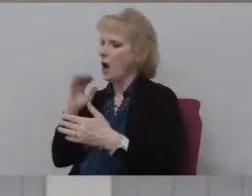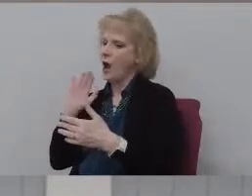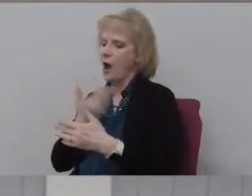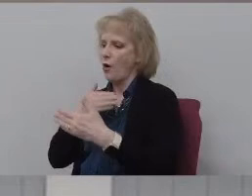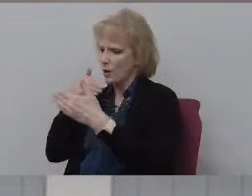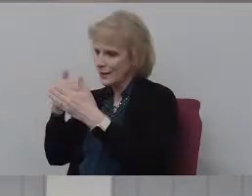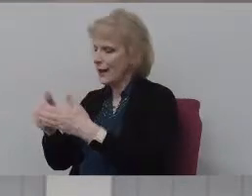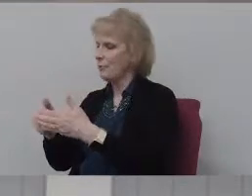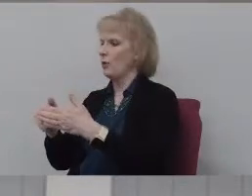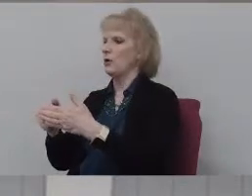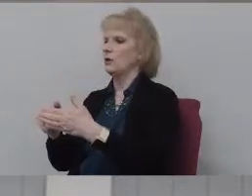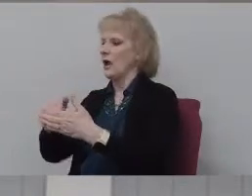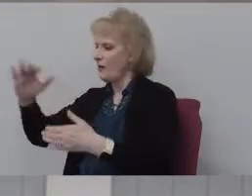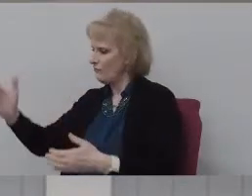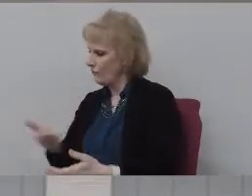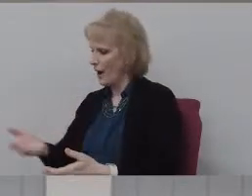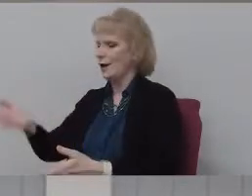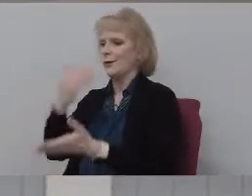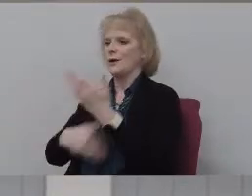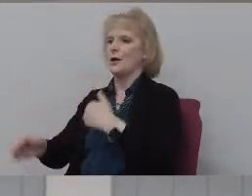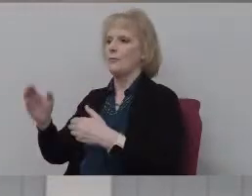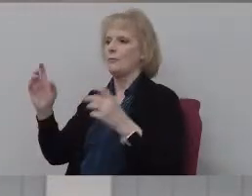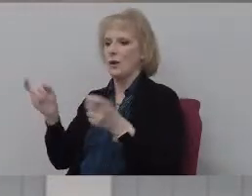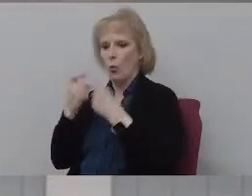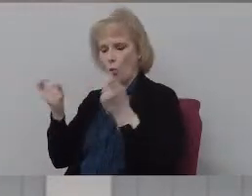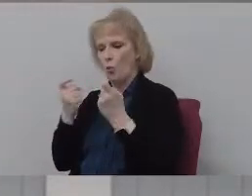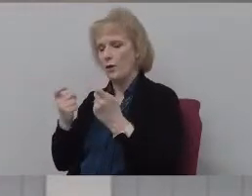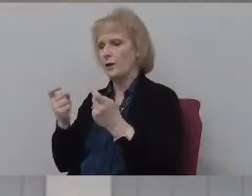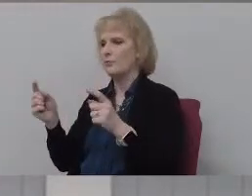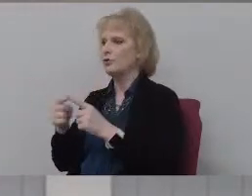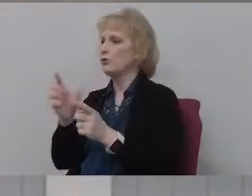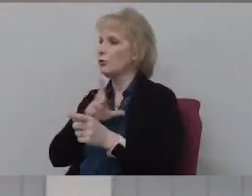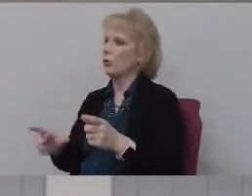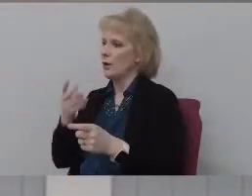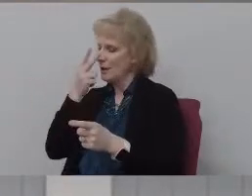in and to try to win them to the Lord and see them baptized and